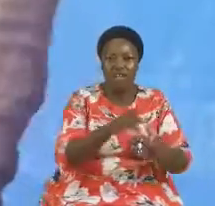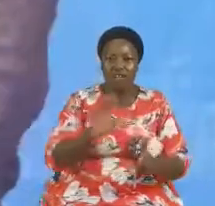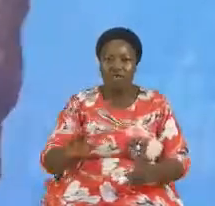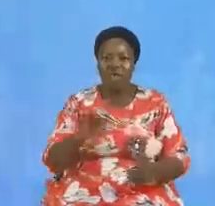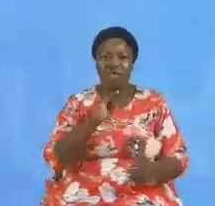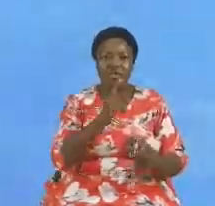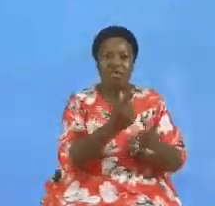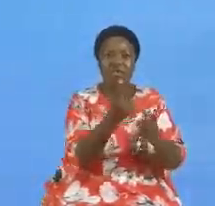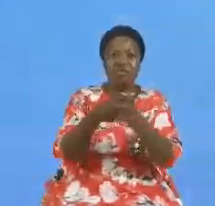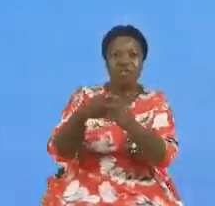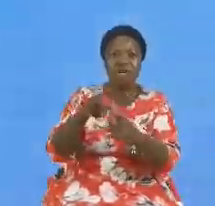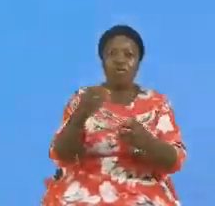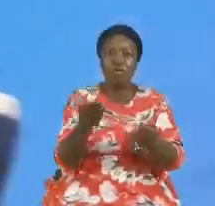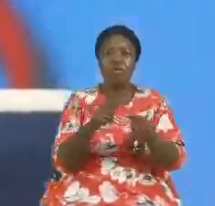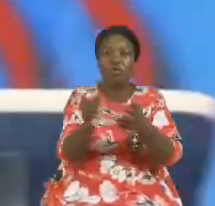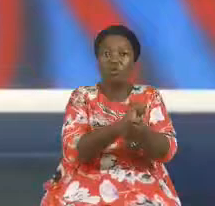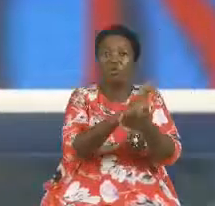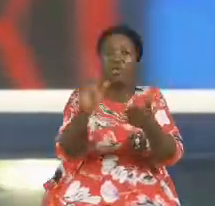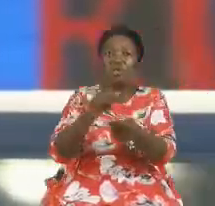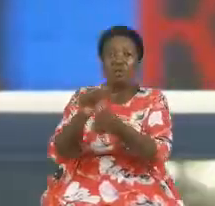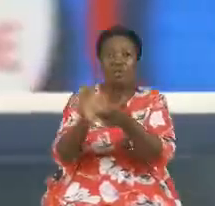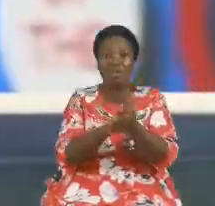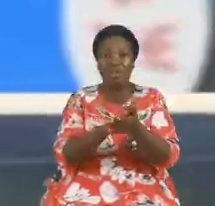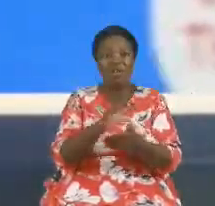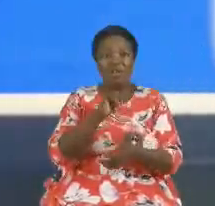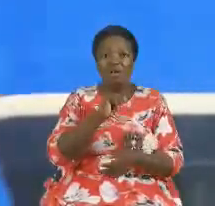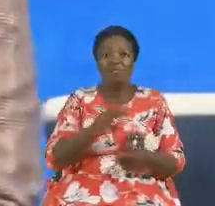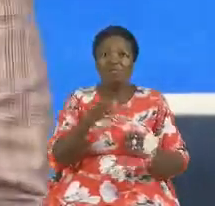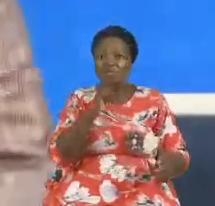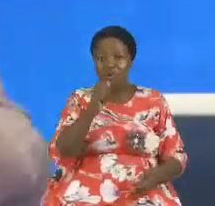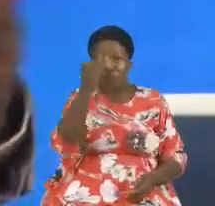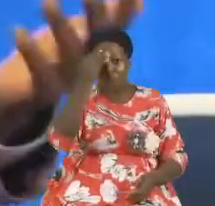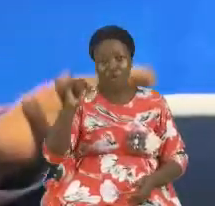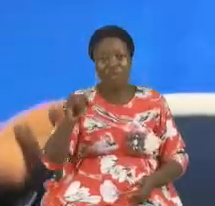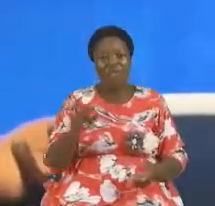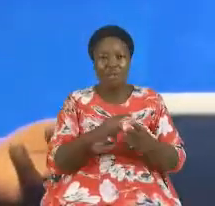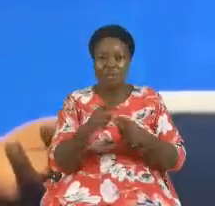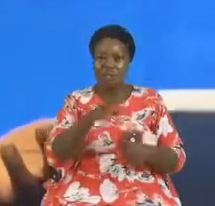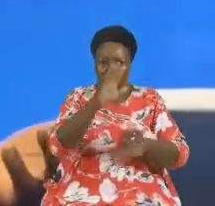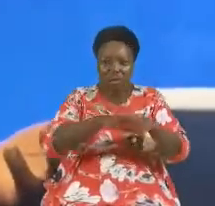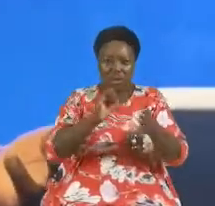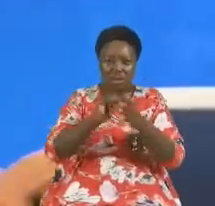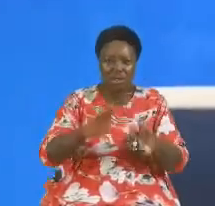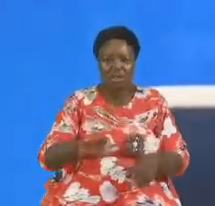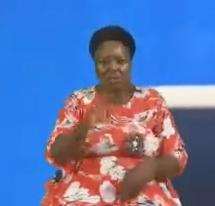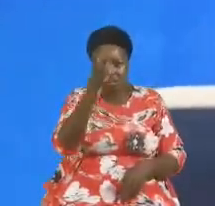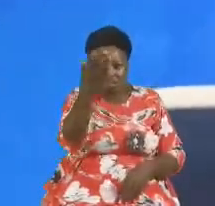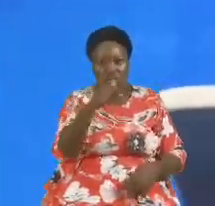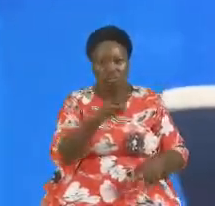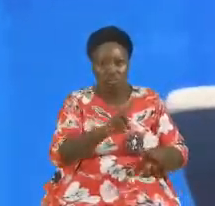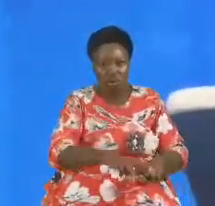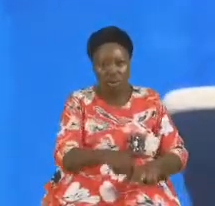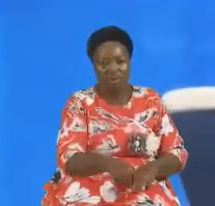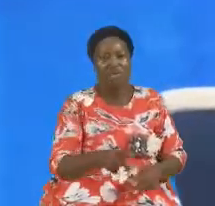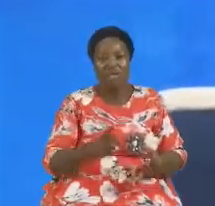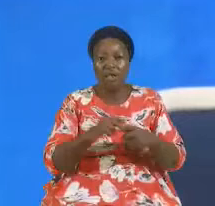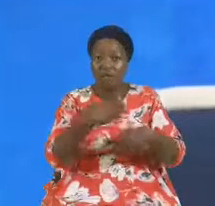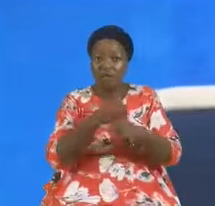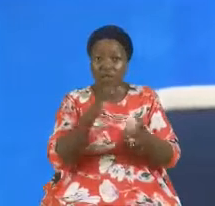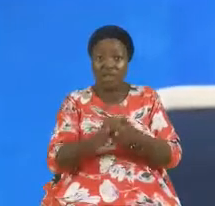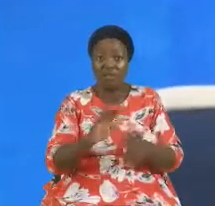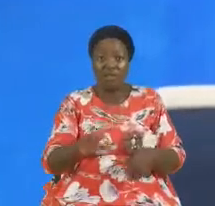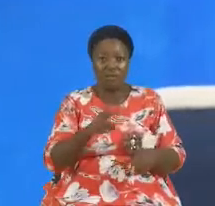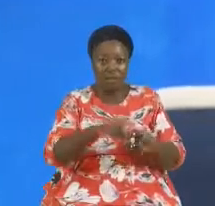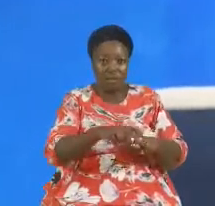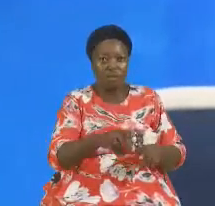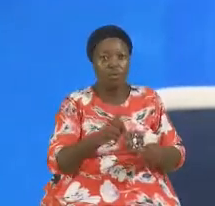If a child is, you know, running about and wanting to destroy, they destroy this unknowingly. You say, that child, come, sit